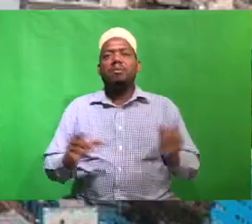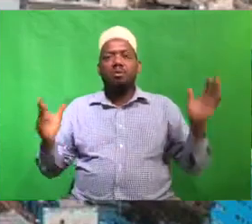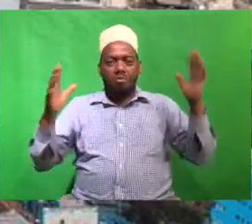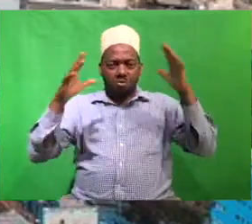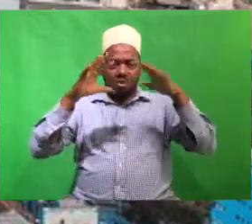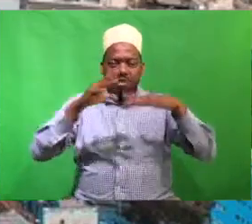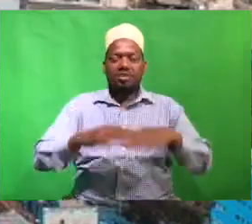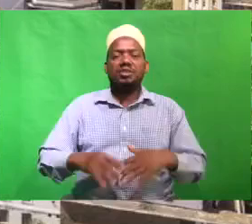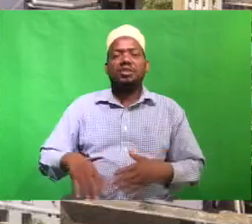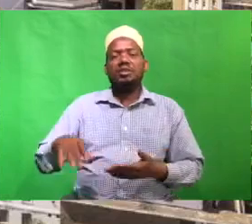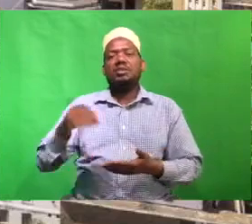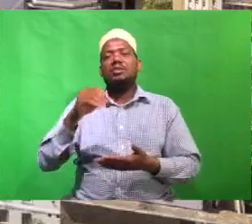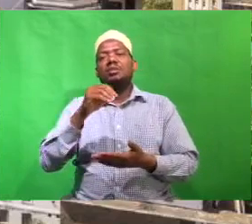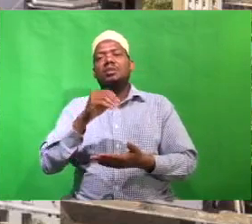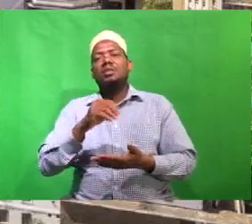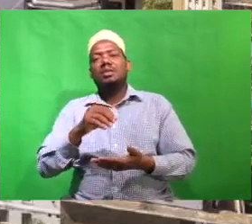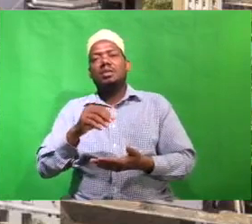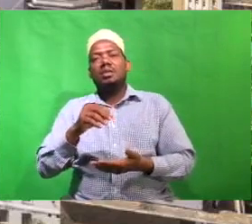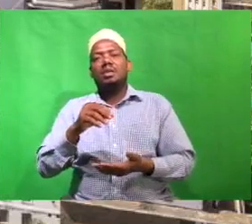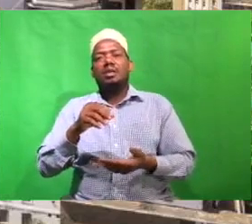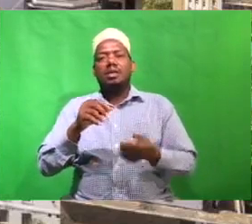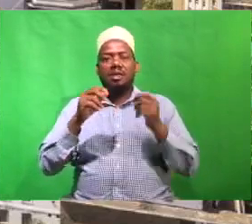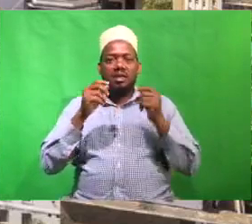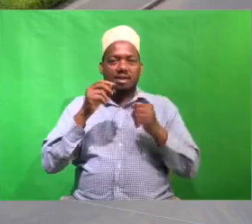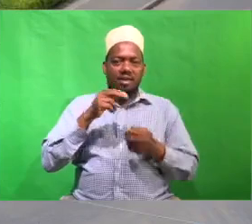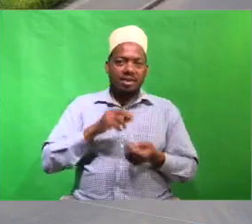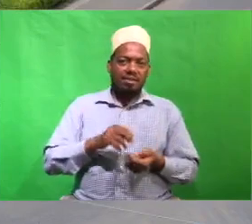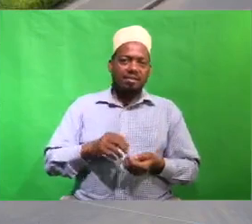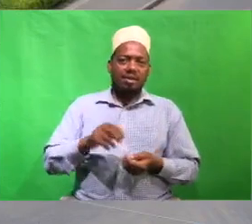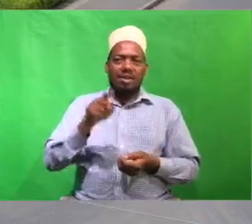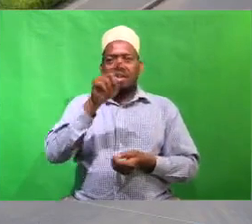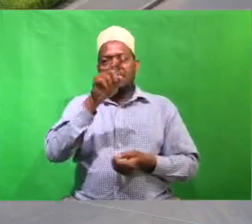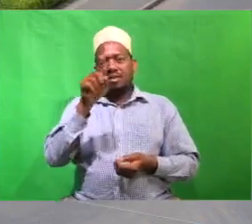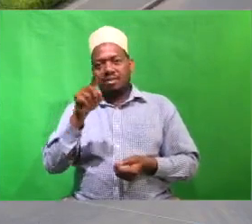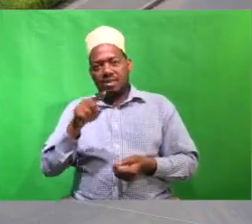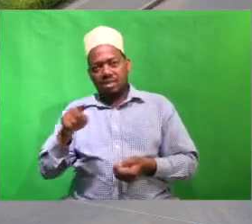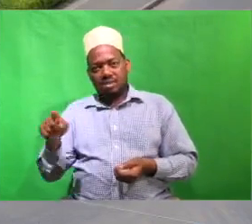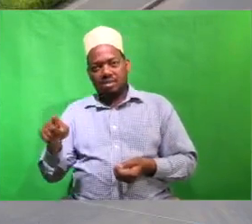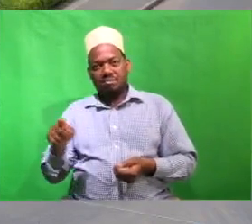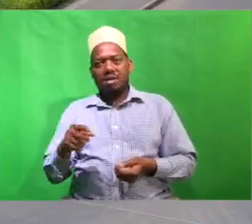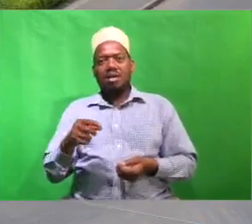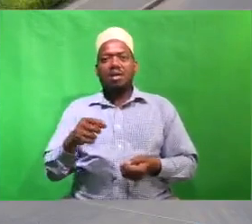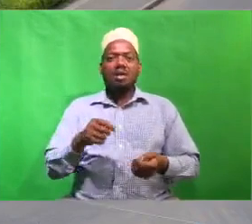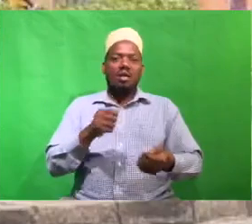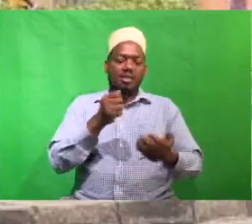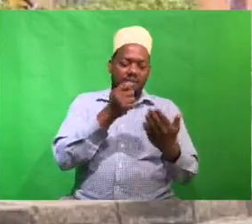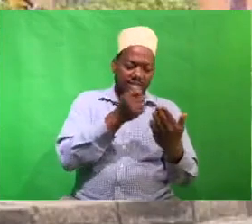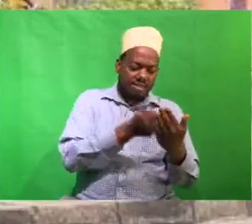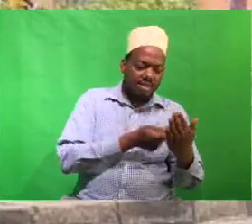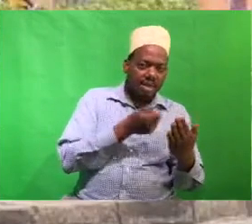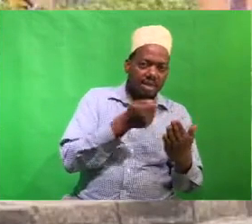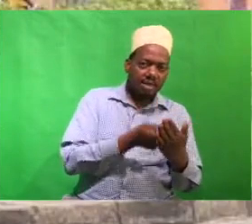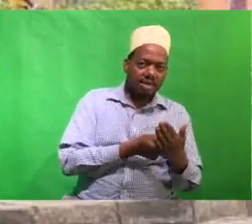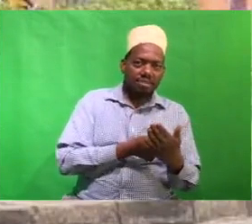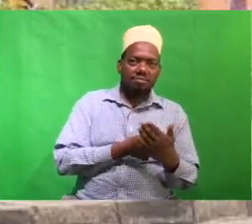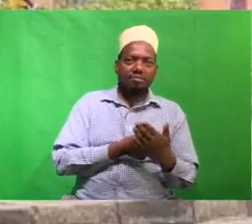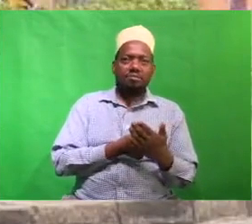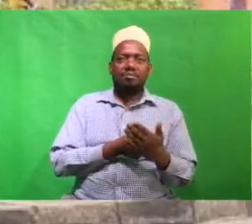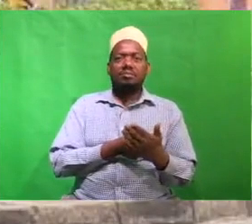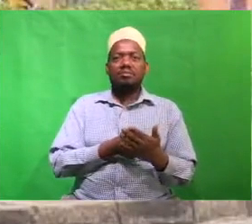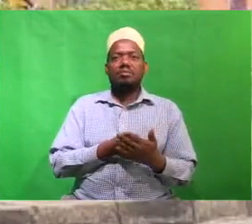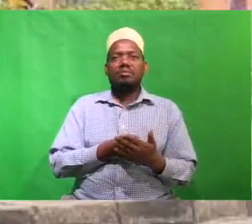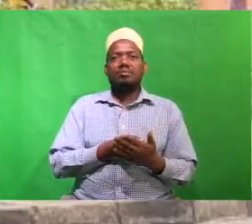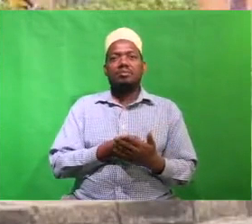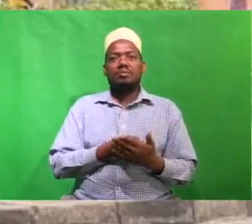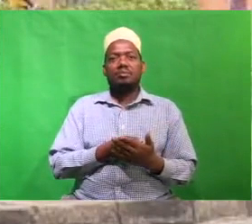Dar es Salaam, Nairobi, Mwanza, Zanzibar, Tanga have had any increase